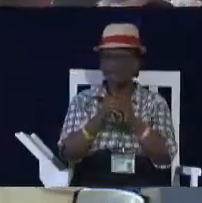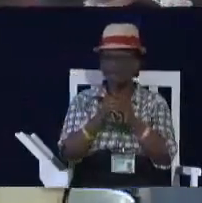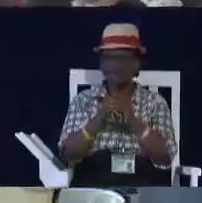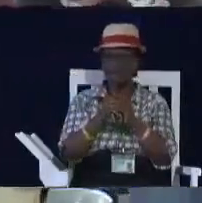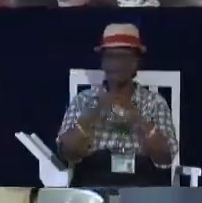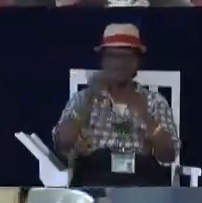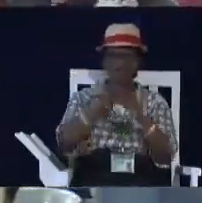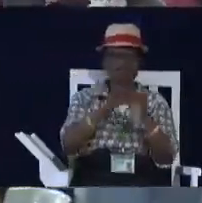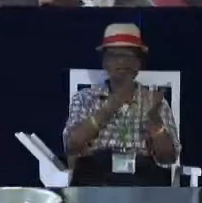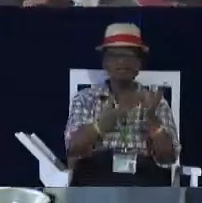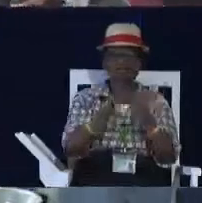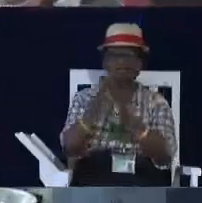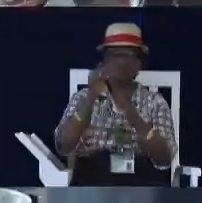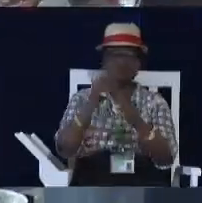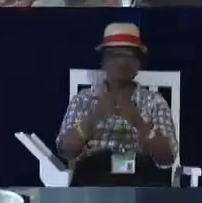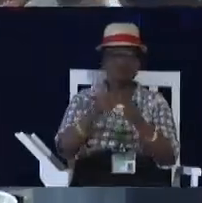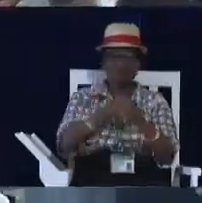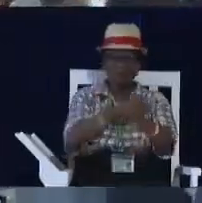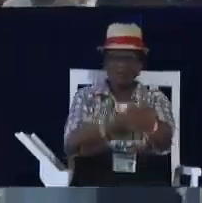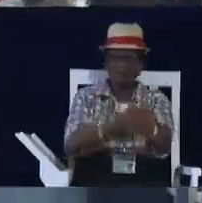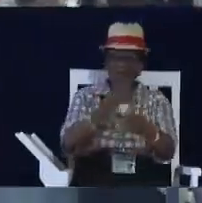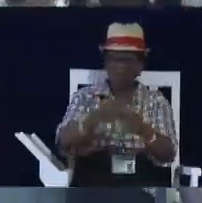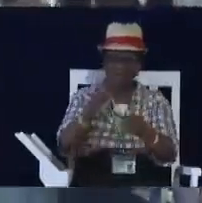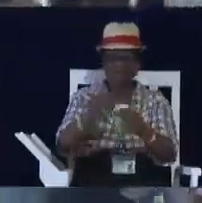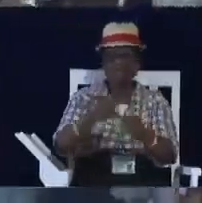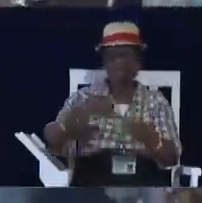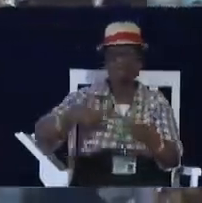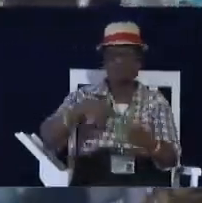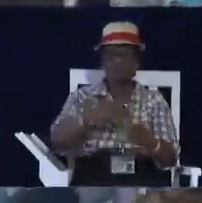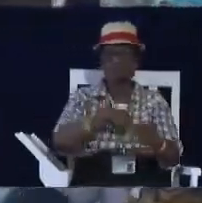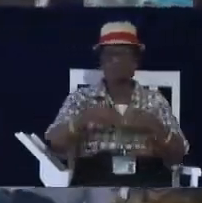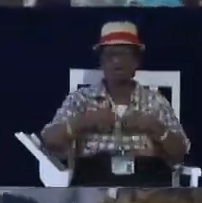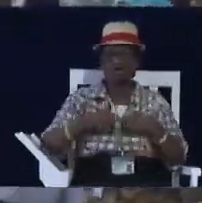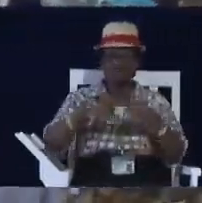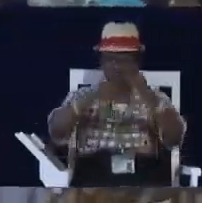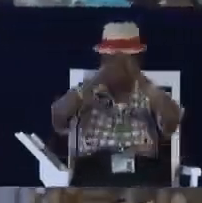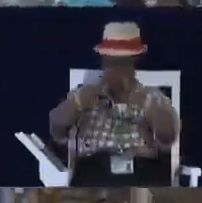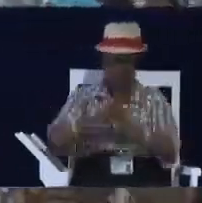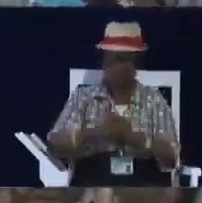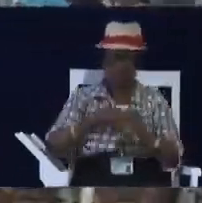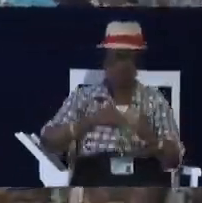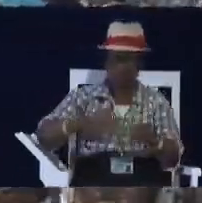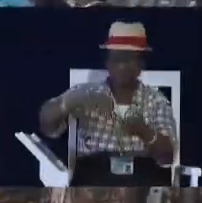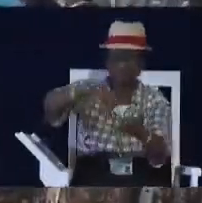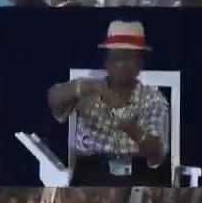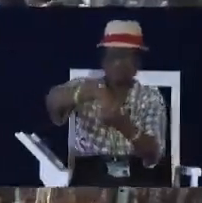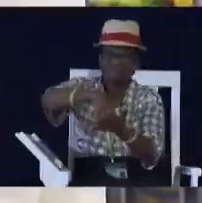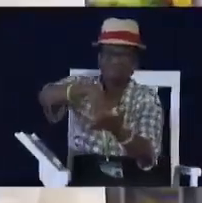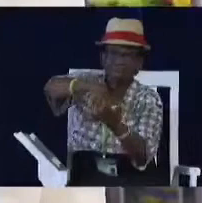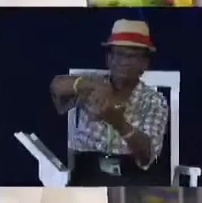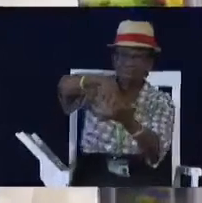In Jesus' mighty name, we have worshipped.